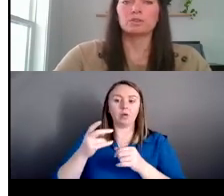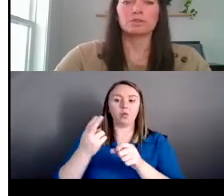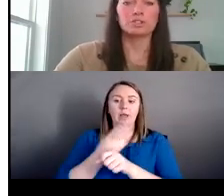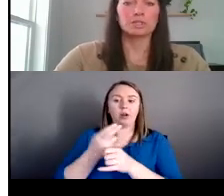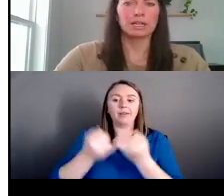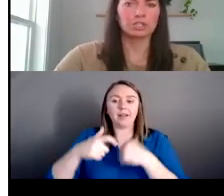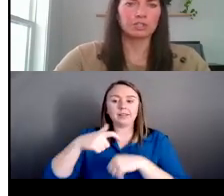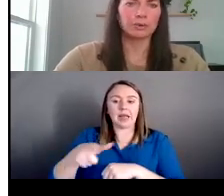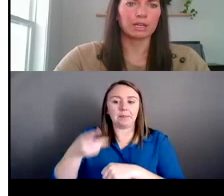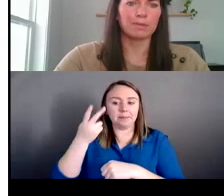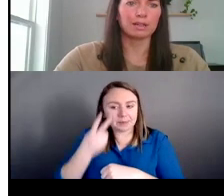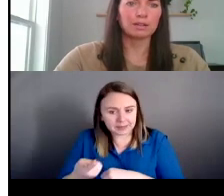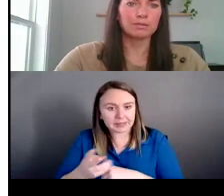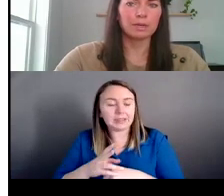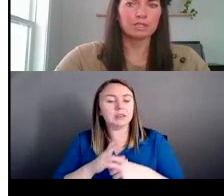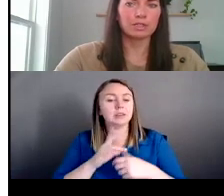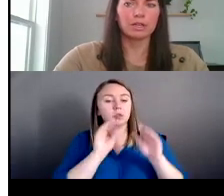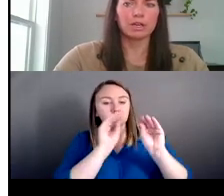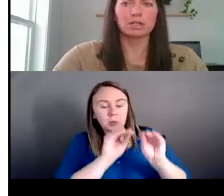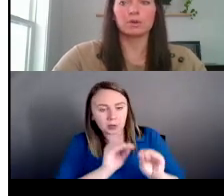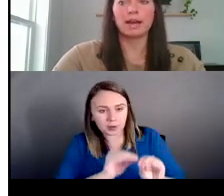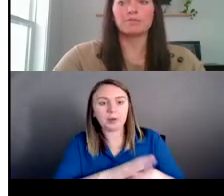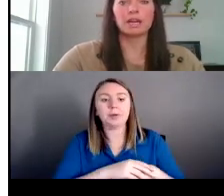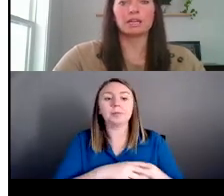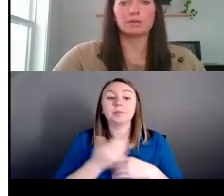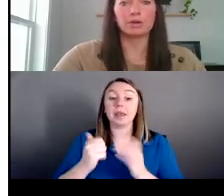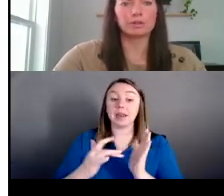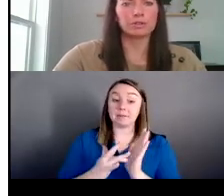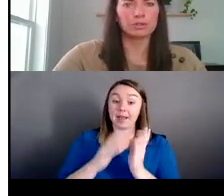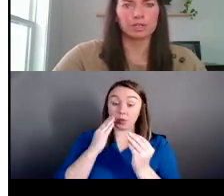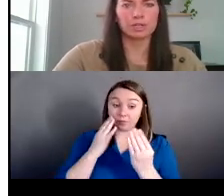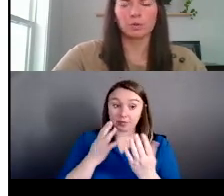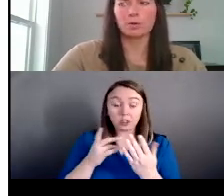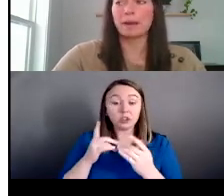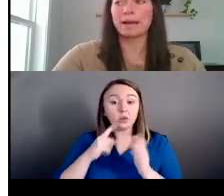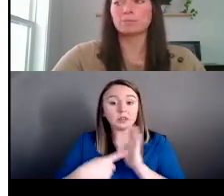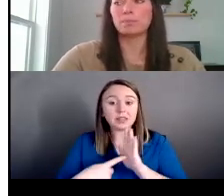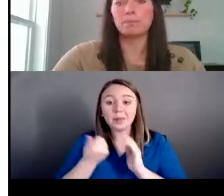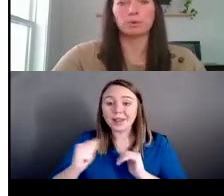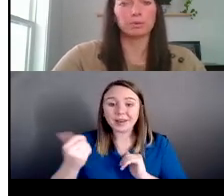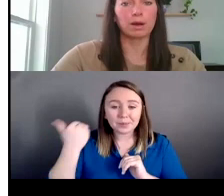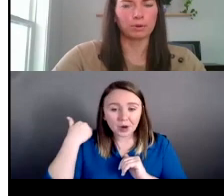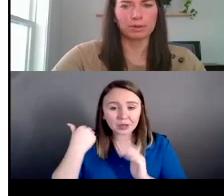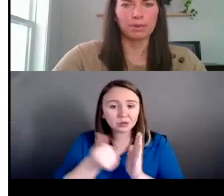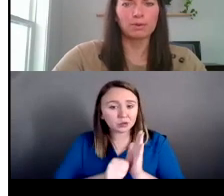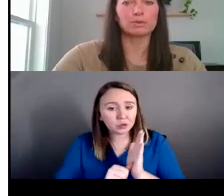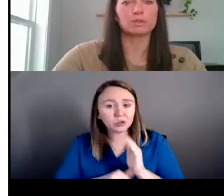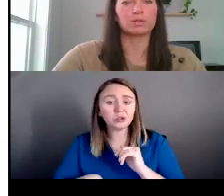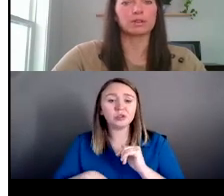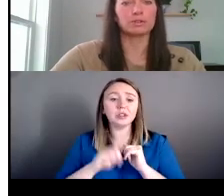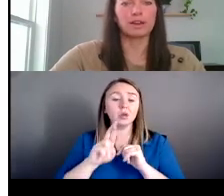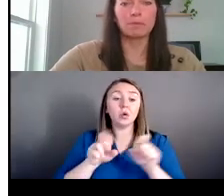There's also a section to note any medical information. So have they had any prior surgeries or past broken